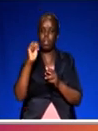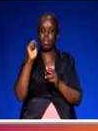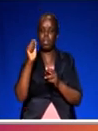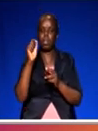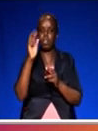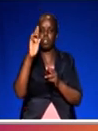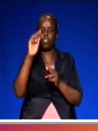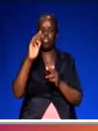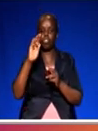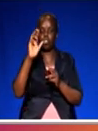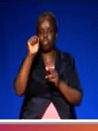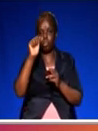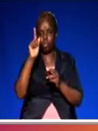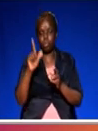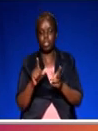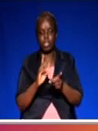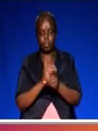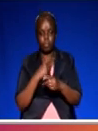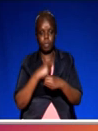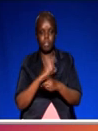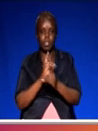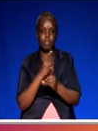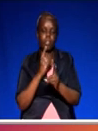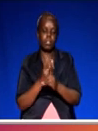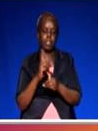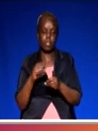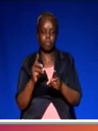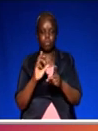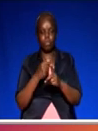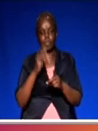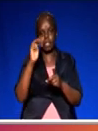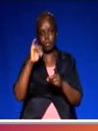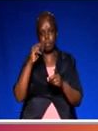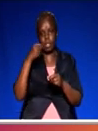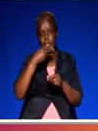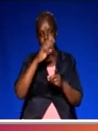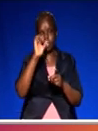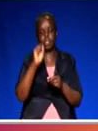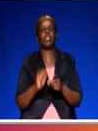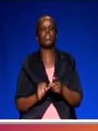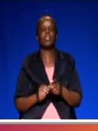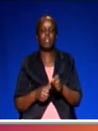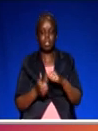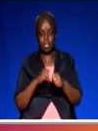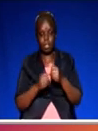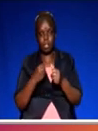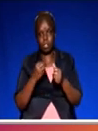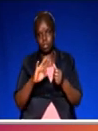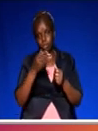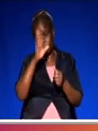that distinguishes them from myths that explain supernatural that is acts of God.